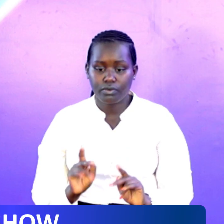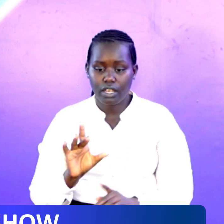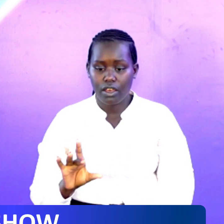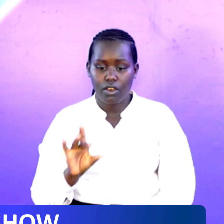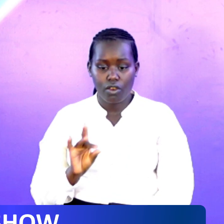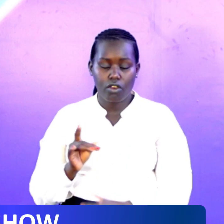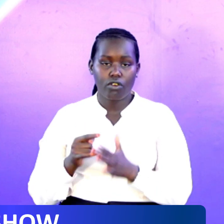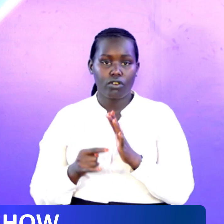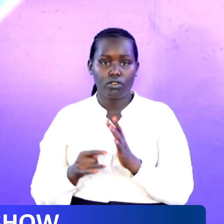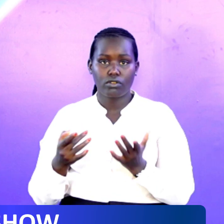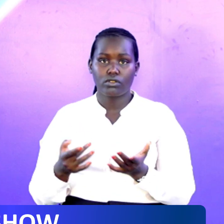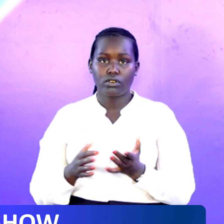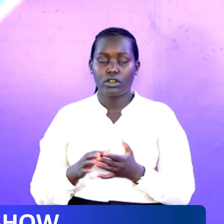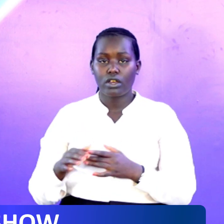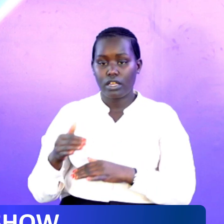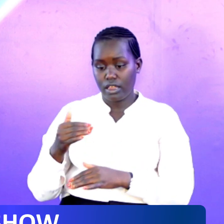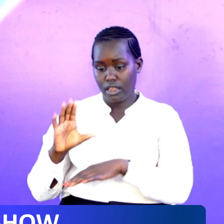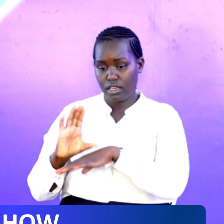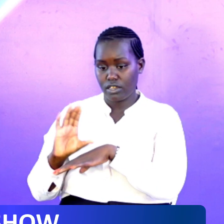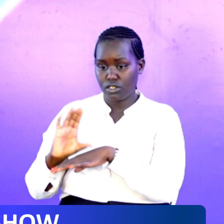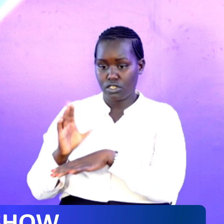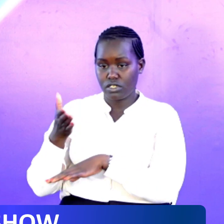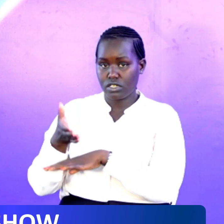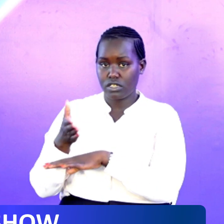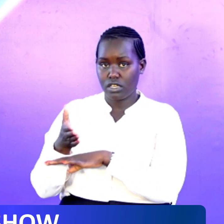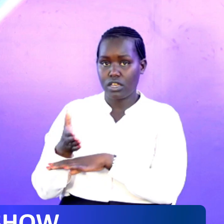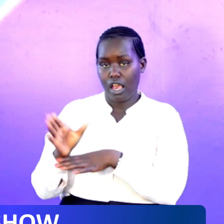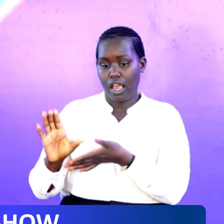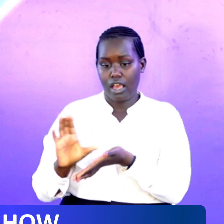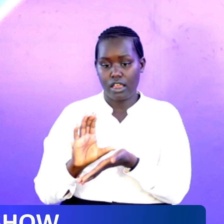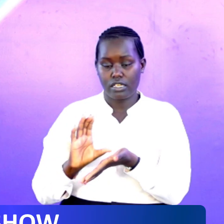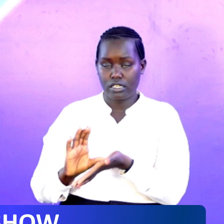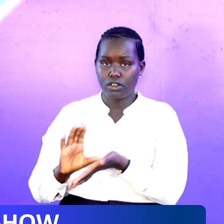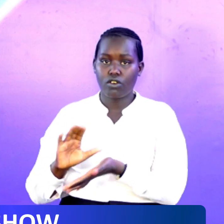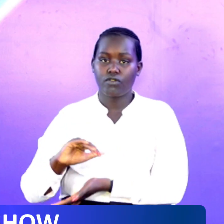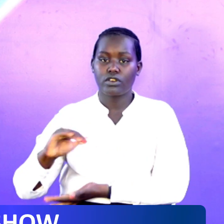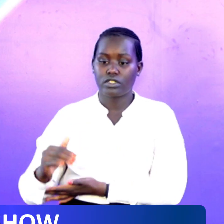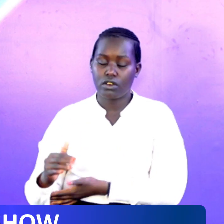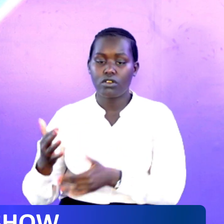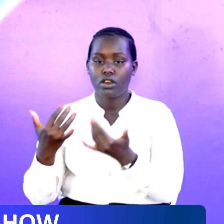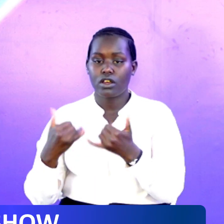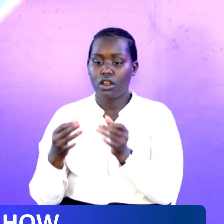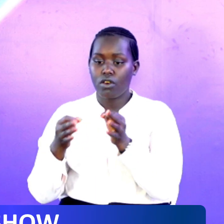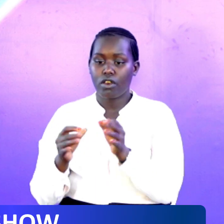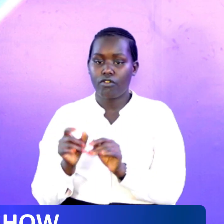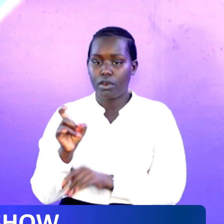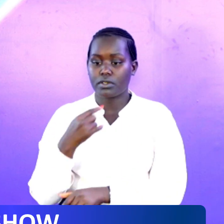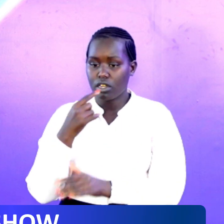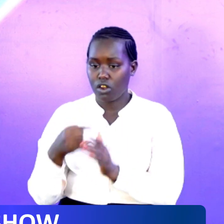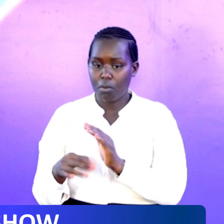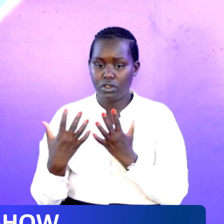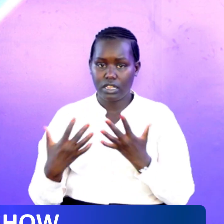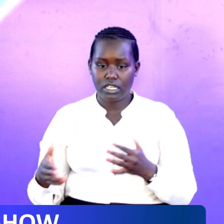find the cathedral again right at the heart of it, isn't it? So, if someone tells you that property